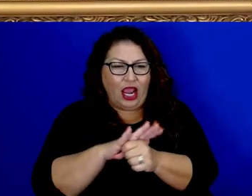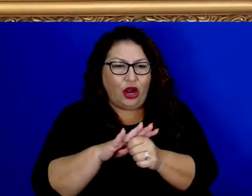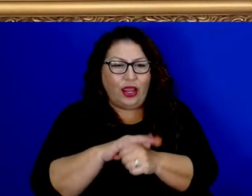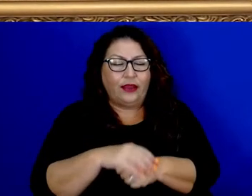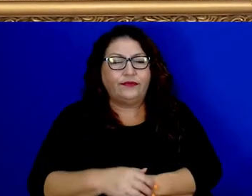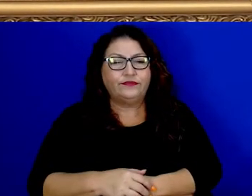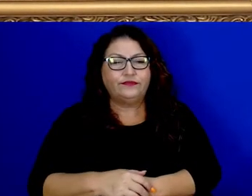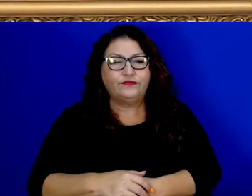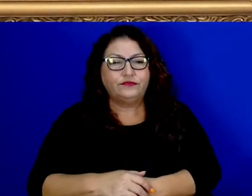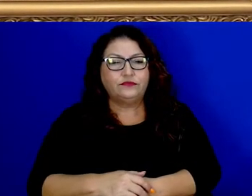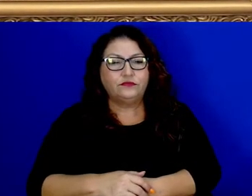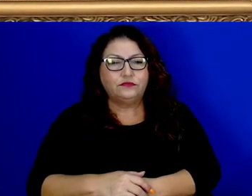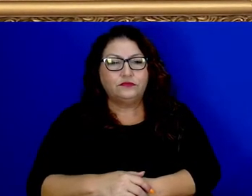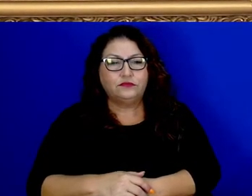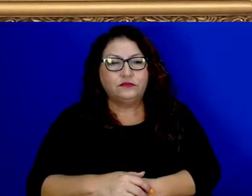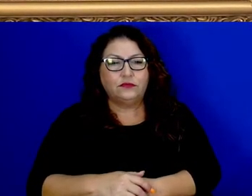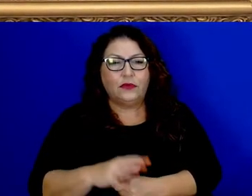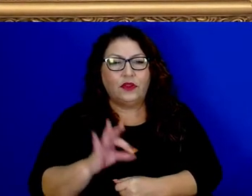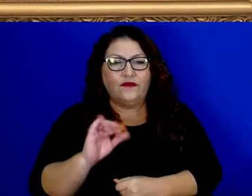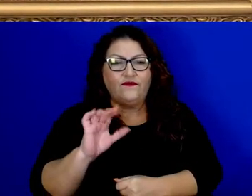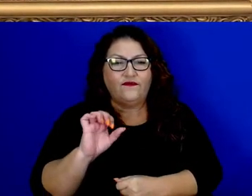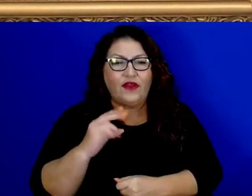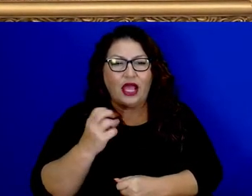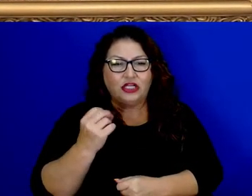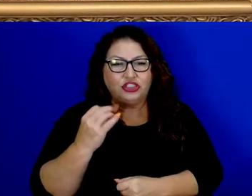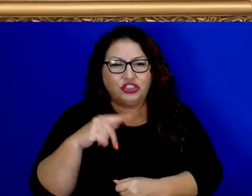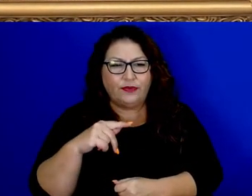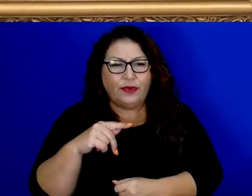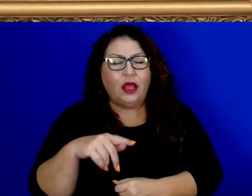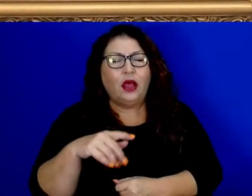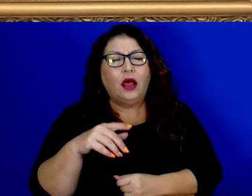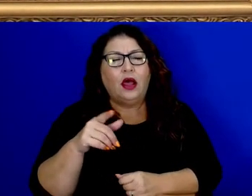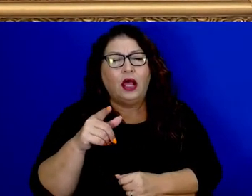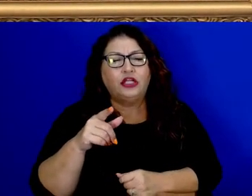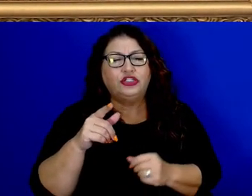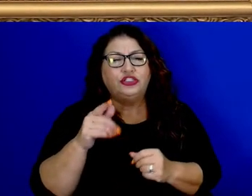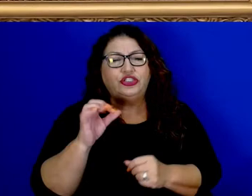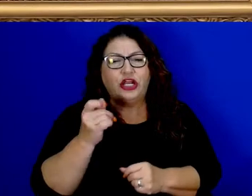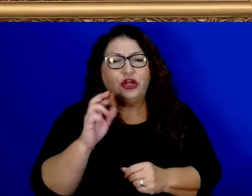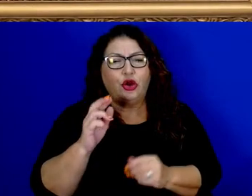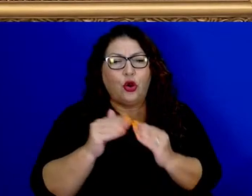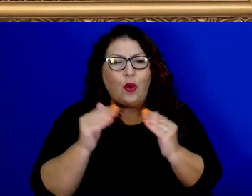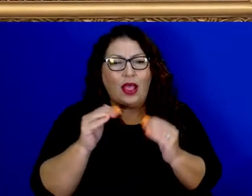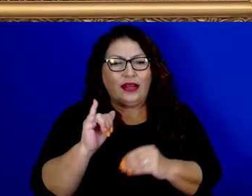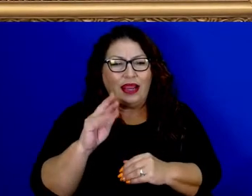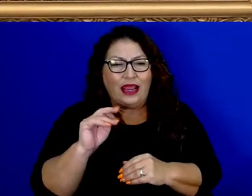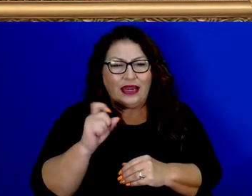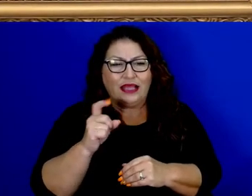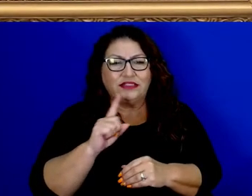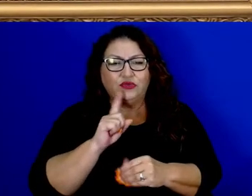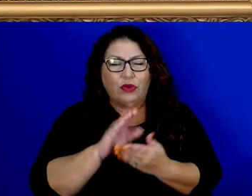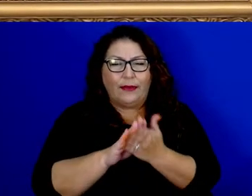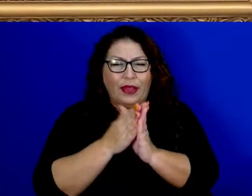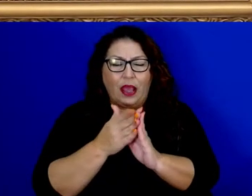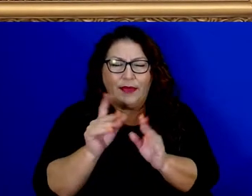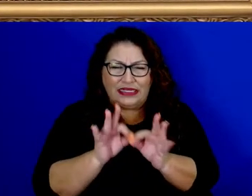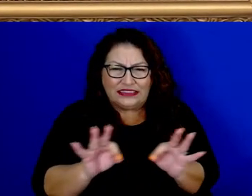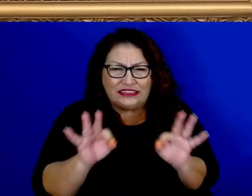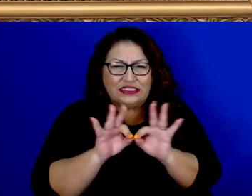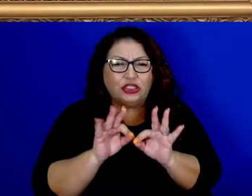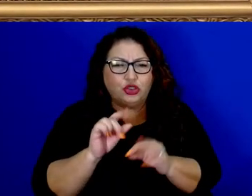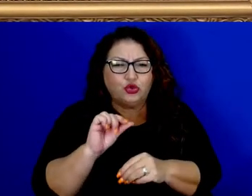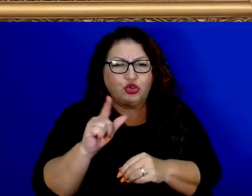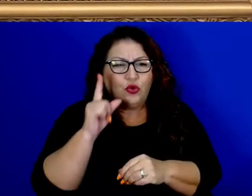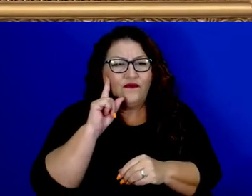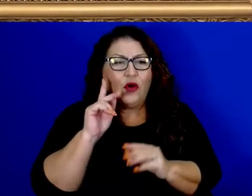flagship product, that Gender Equality Index, has become an essential tool for the member states and